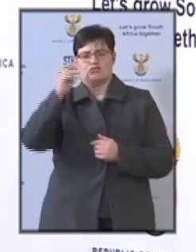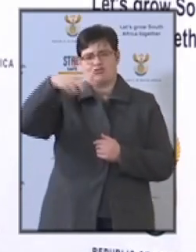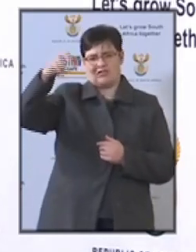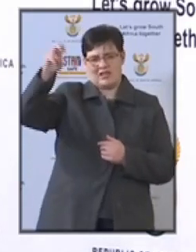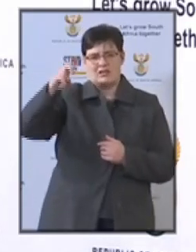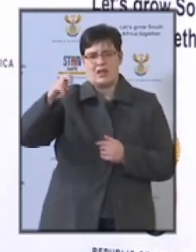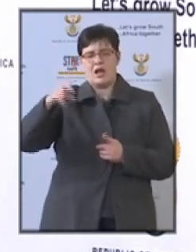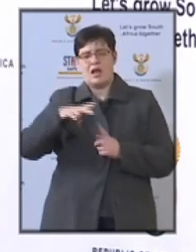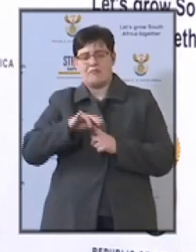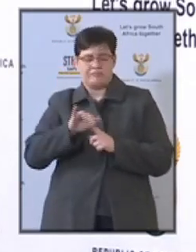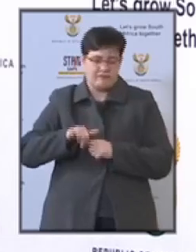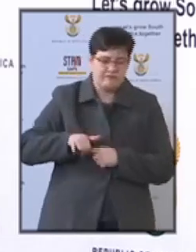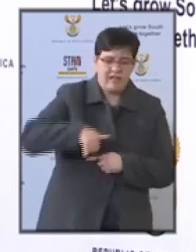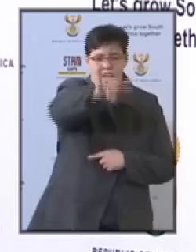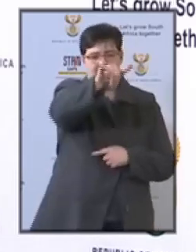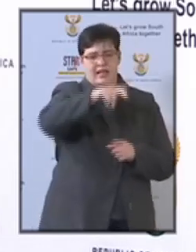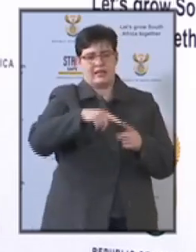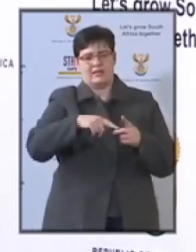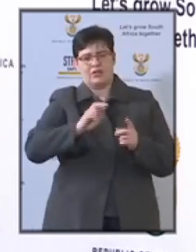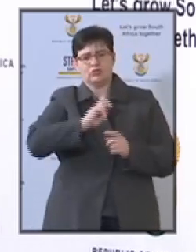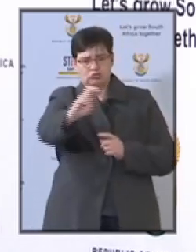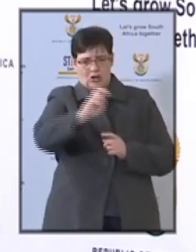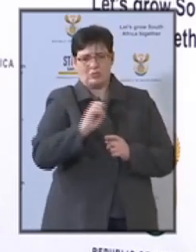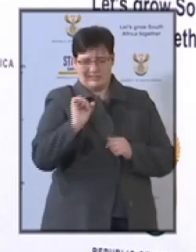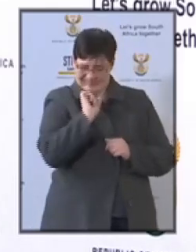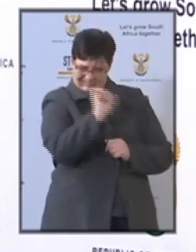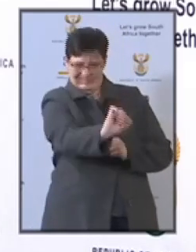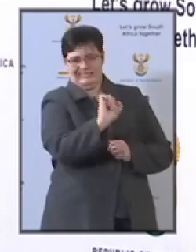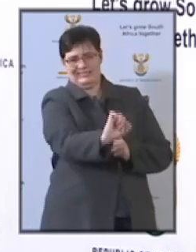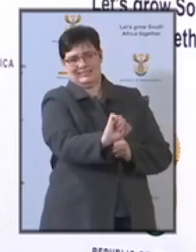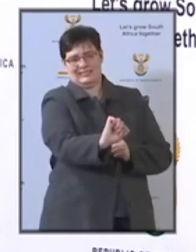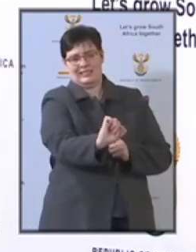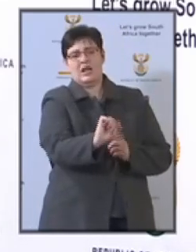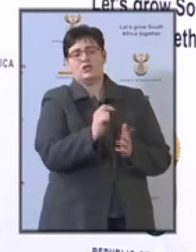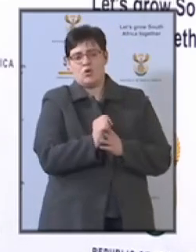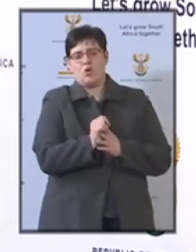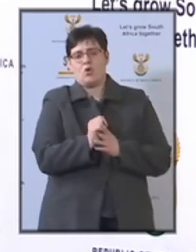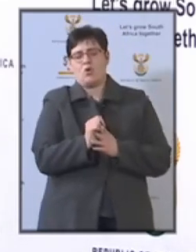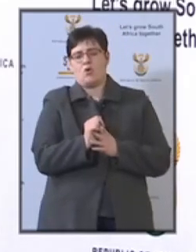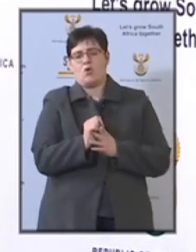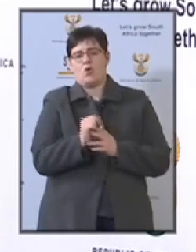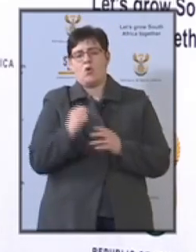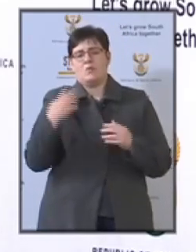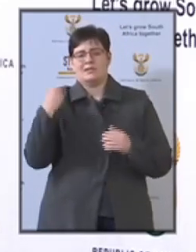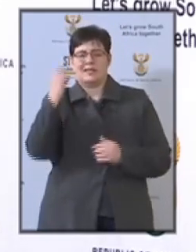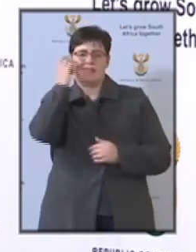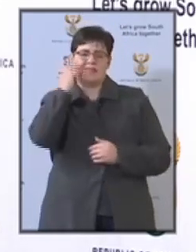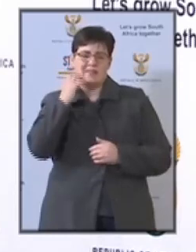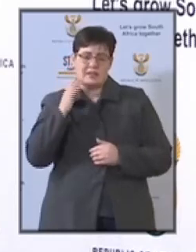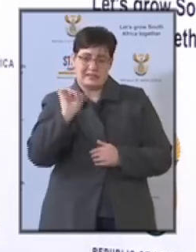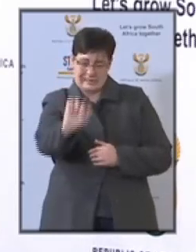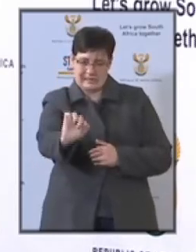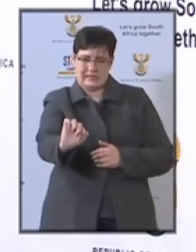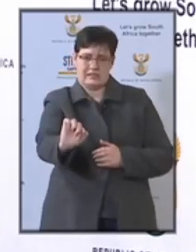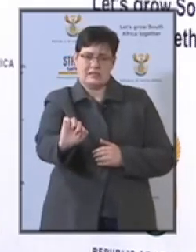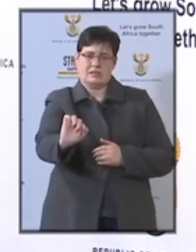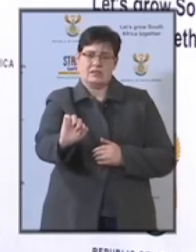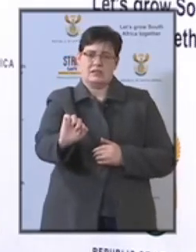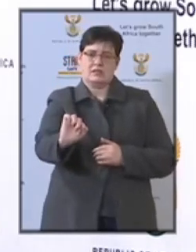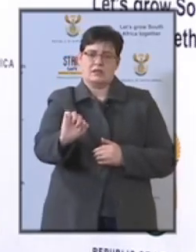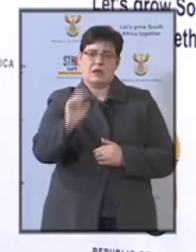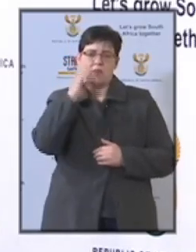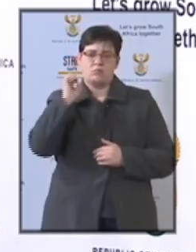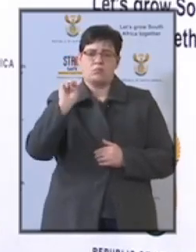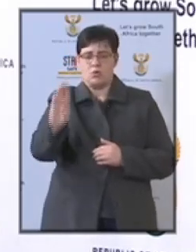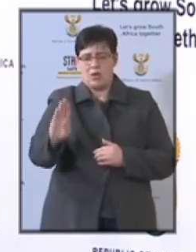charter flights, there will be they are the responsibility of Minister Mbalula. I wouldn't be able to speak on